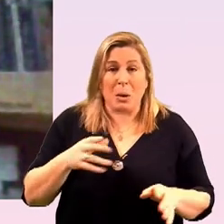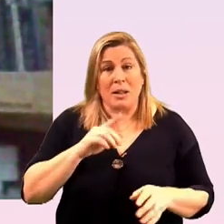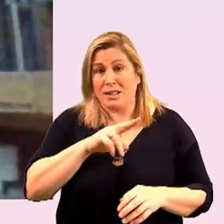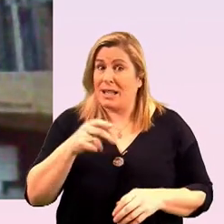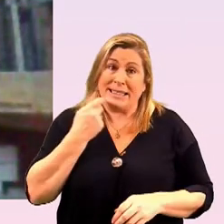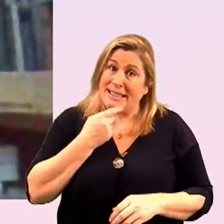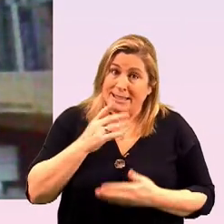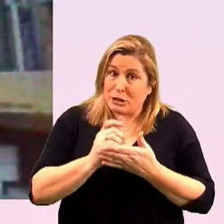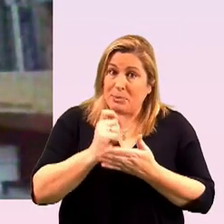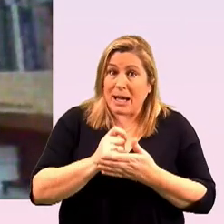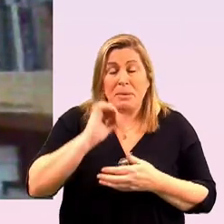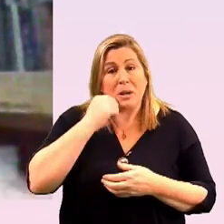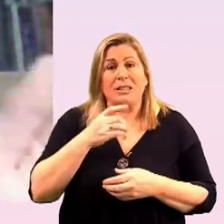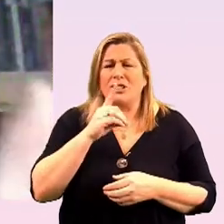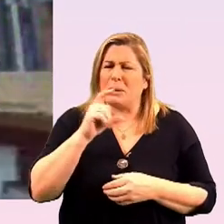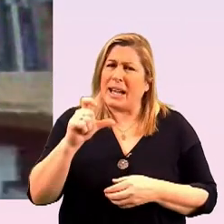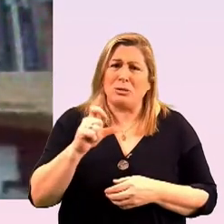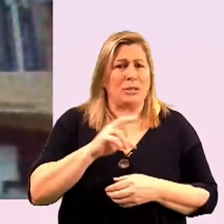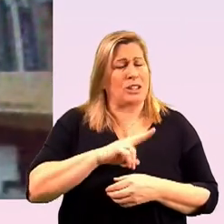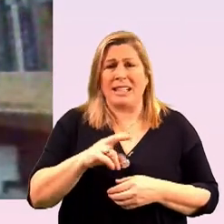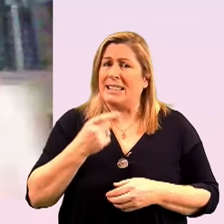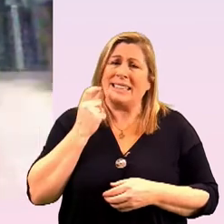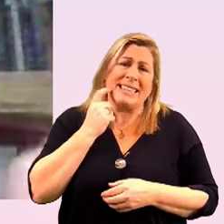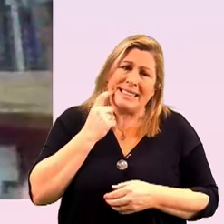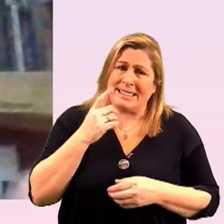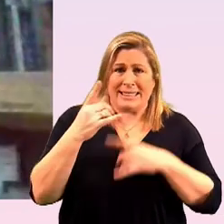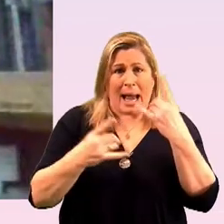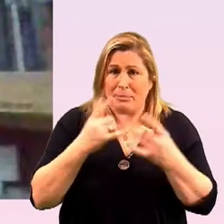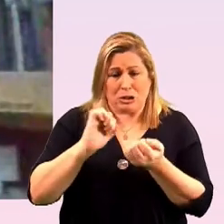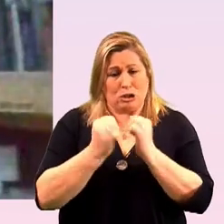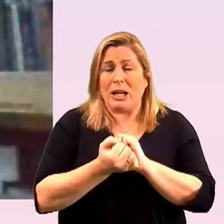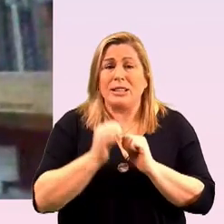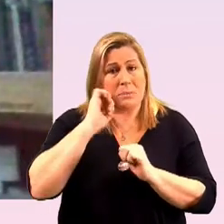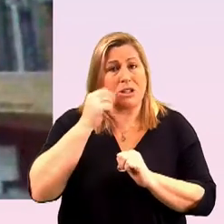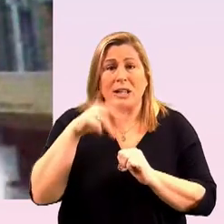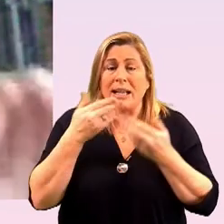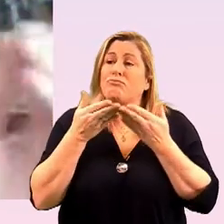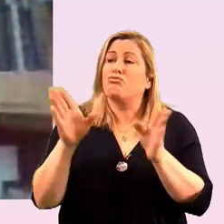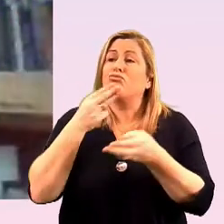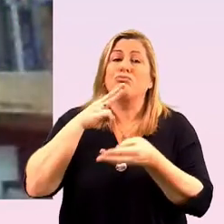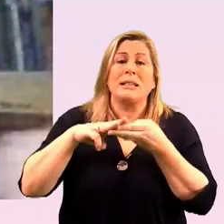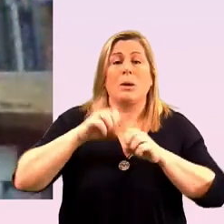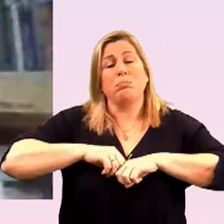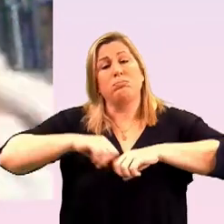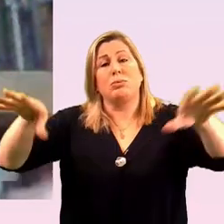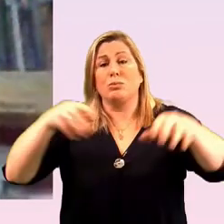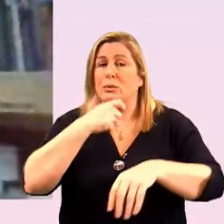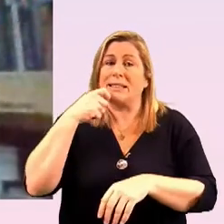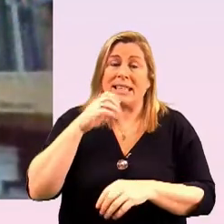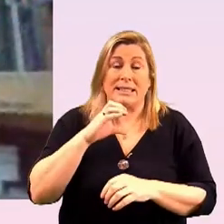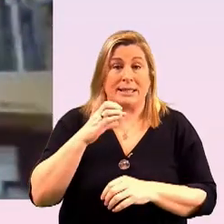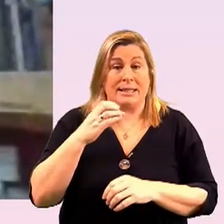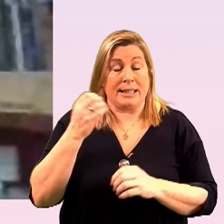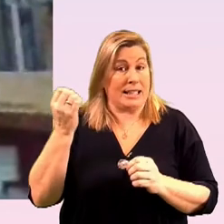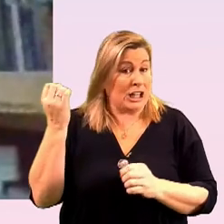Council, sometimes these things don't happen that easily. We can send out a message to the wider corporate body saying that says very clearly we're